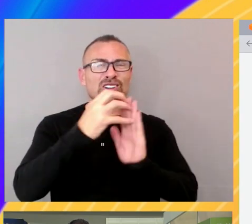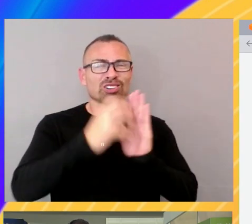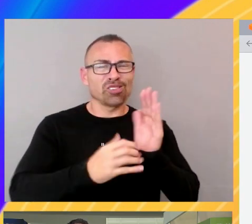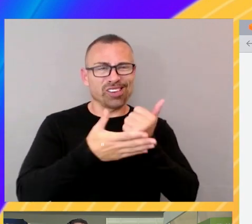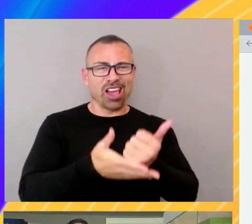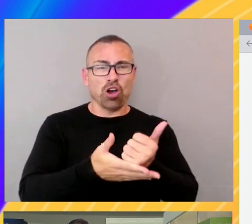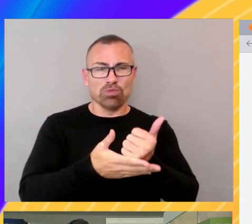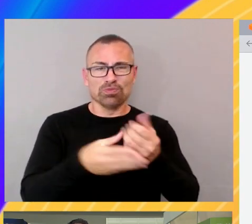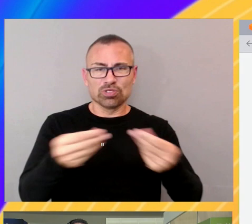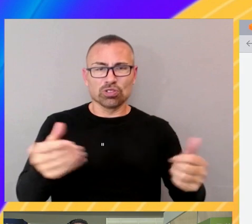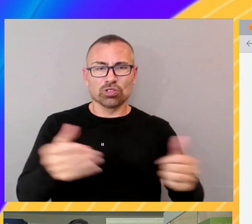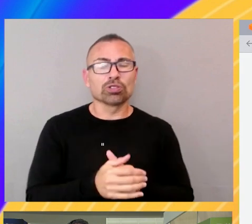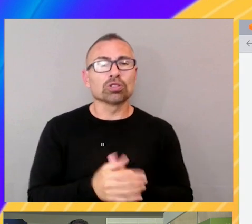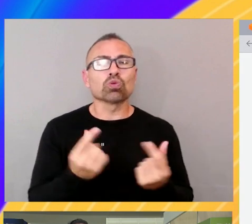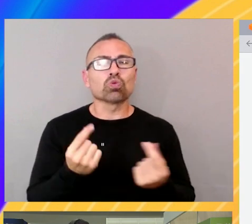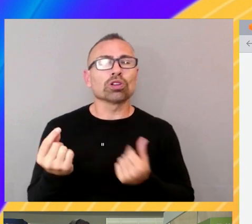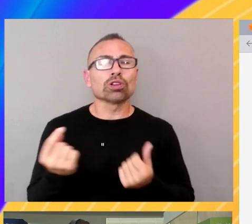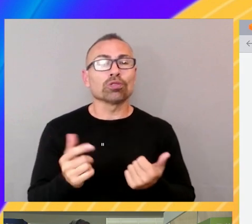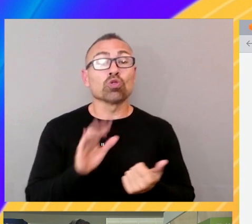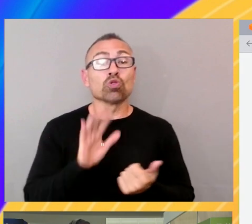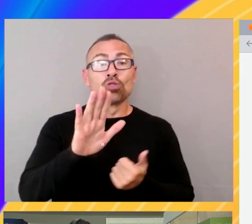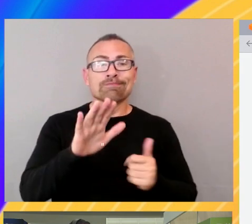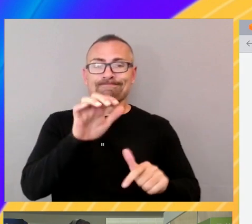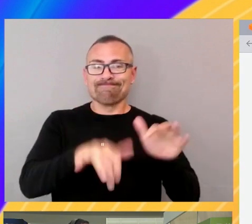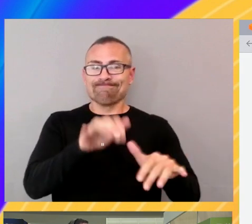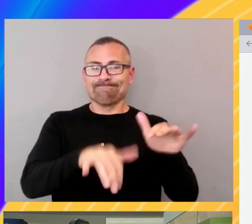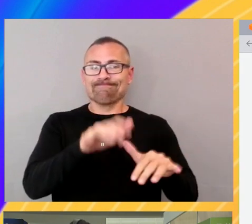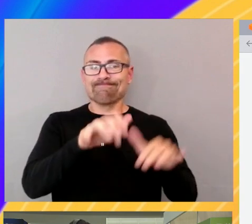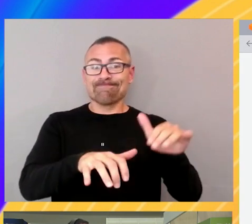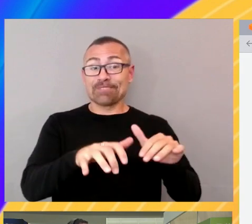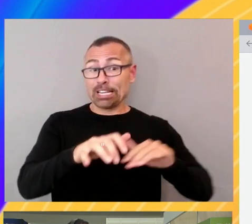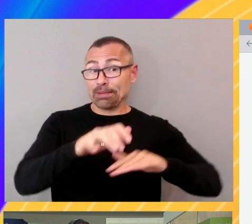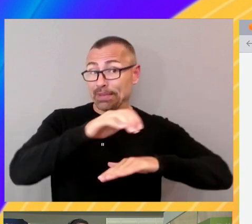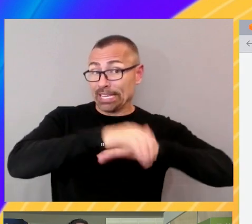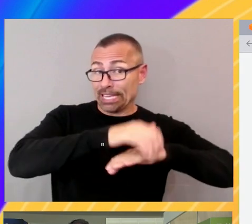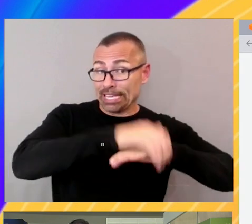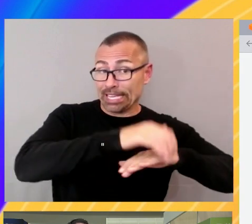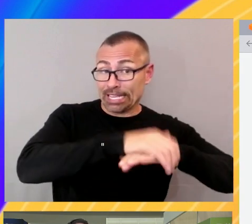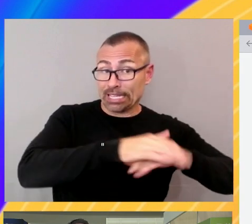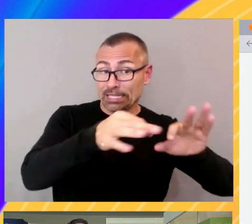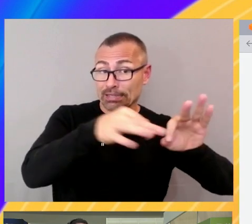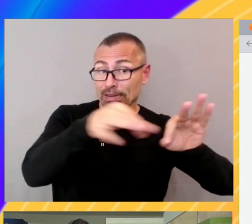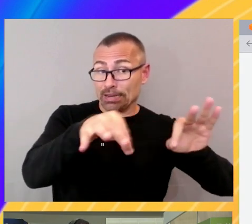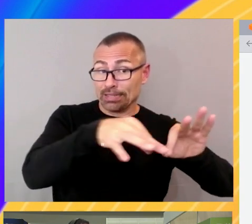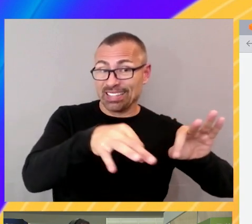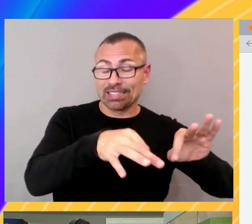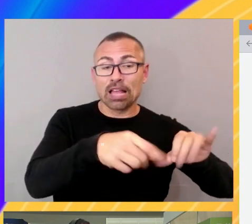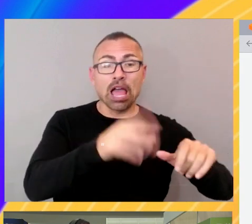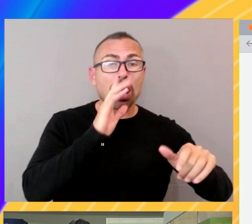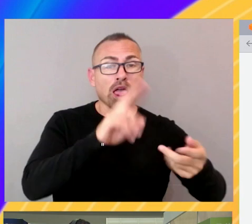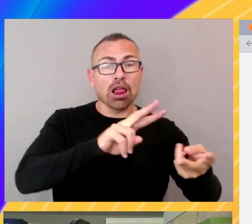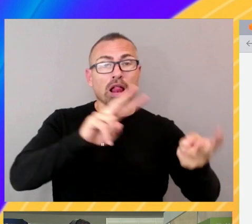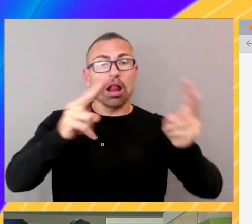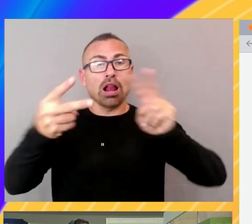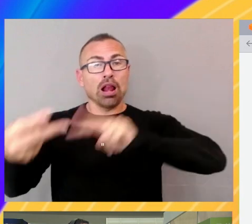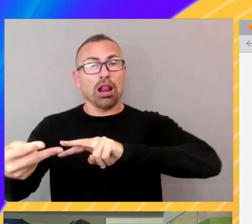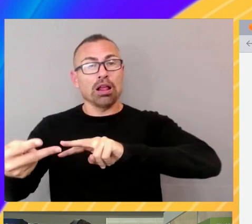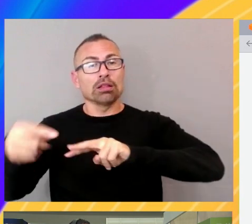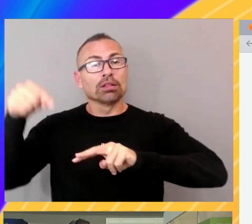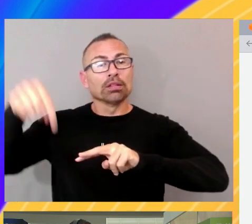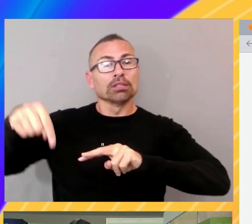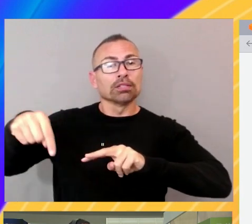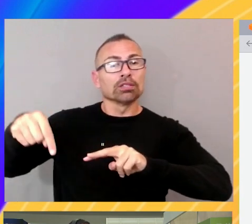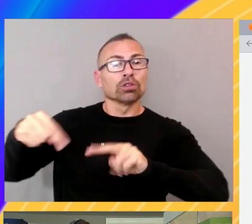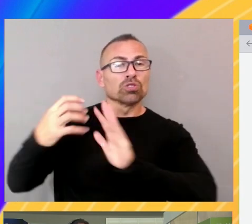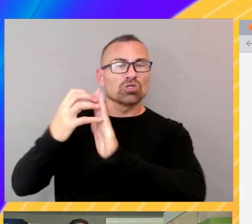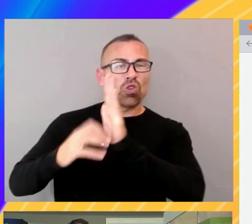of English statements, and it will attempt to write the code for you. Obviously, it's not perfect. You have to check it and make sure that everything is